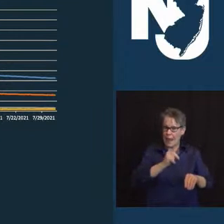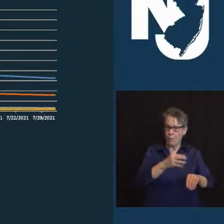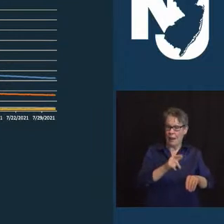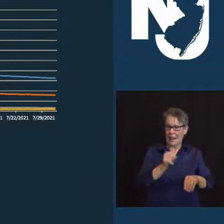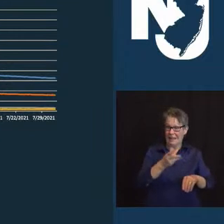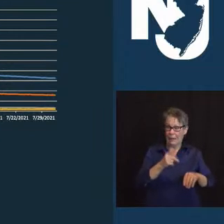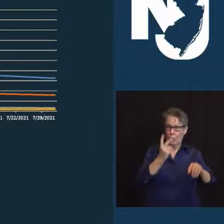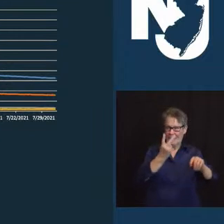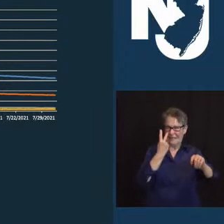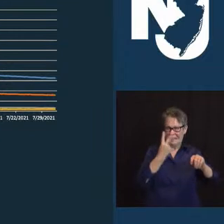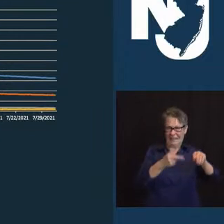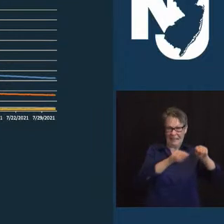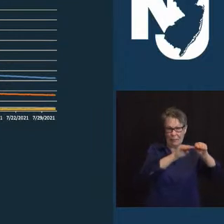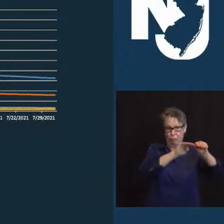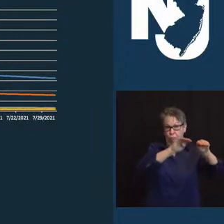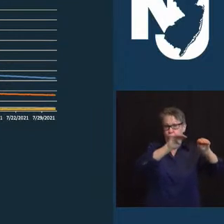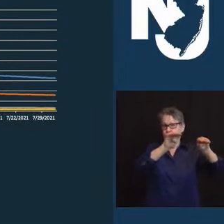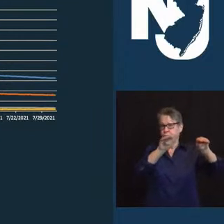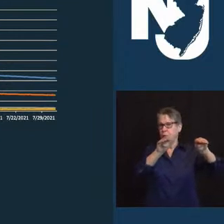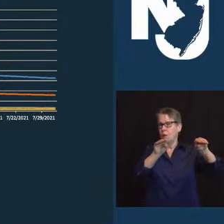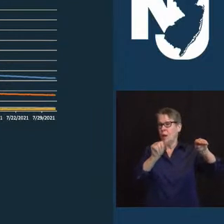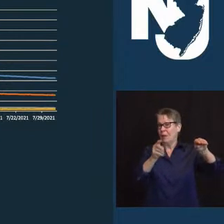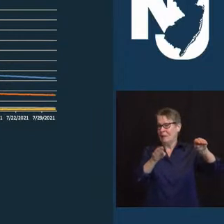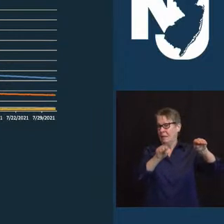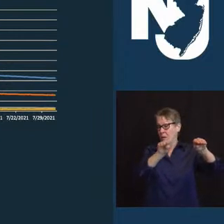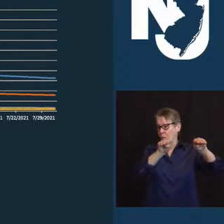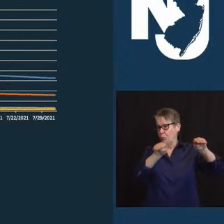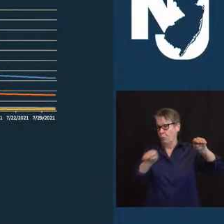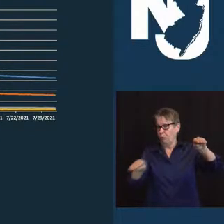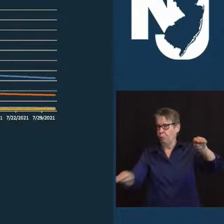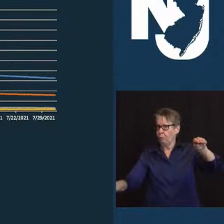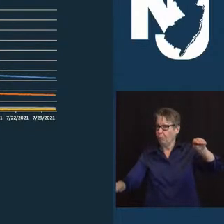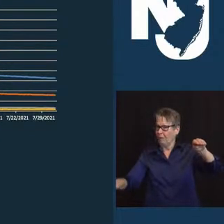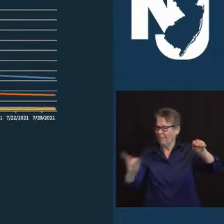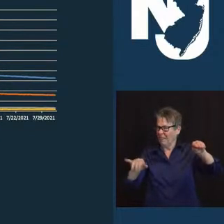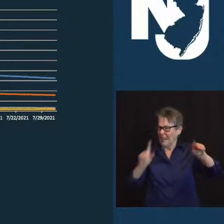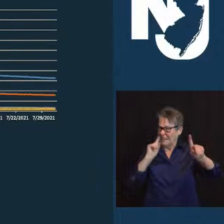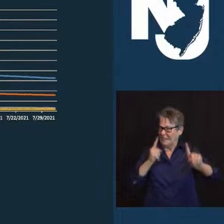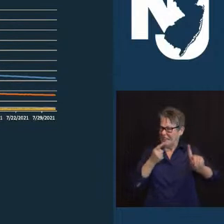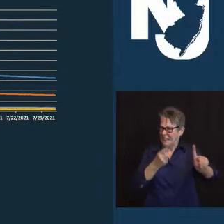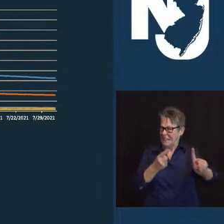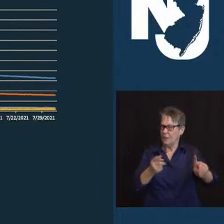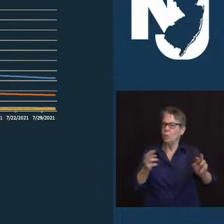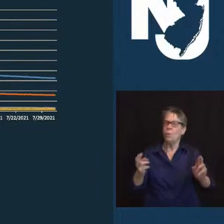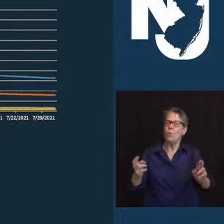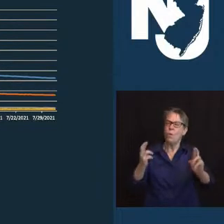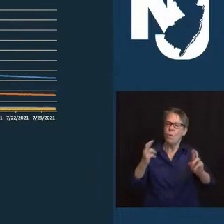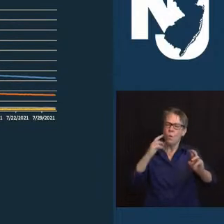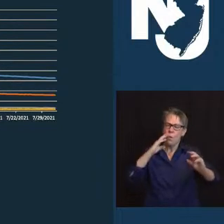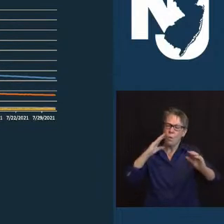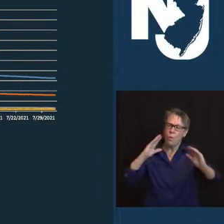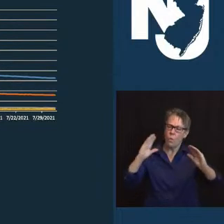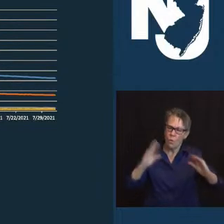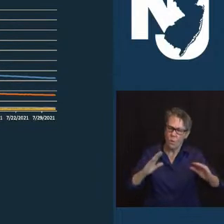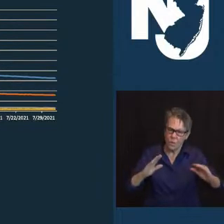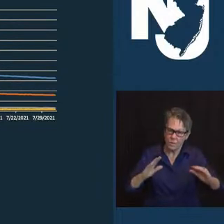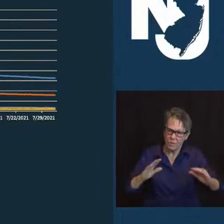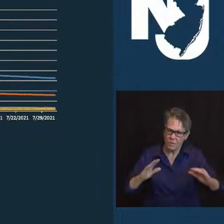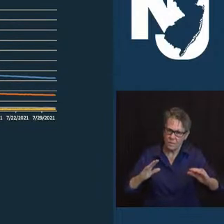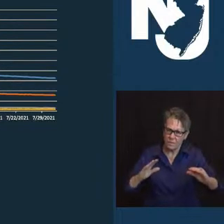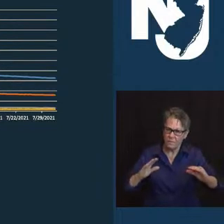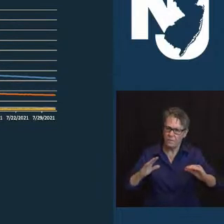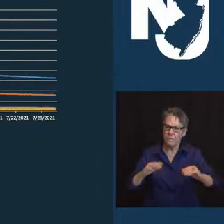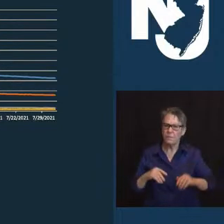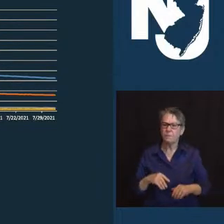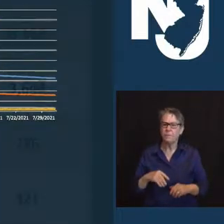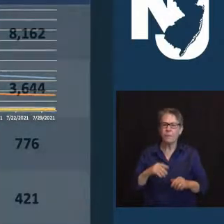please God, let's hope that's what we get. Now let's put these numbers from all three scenarios side by side by side.